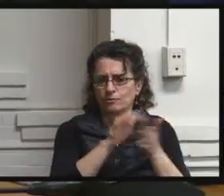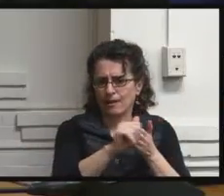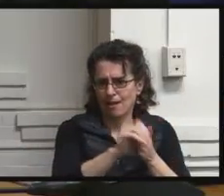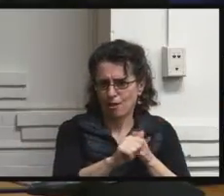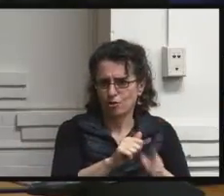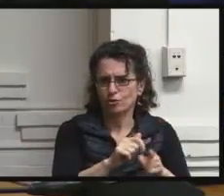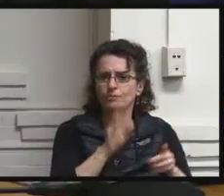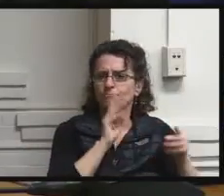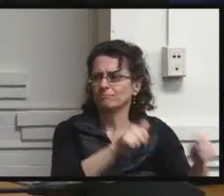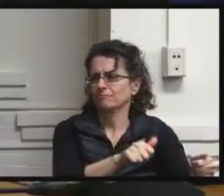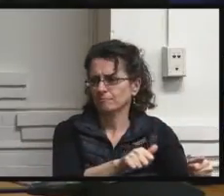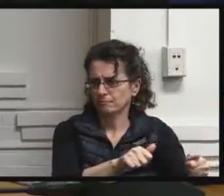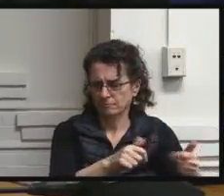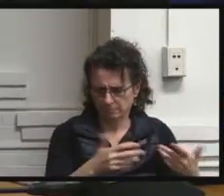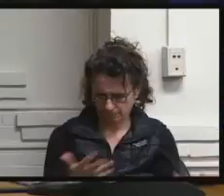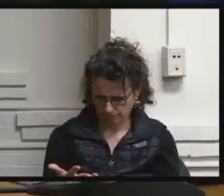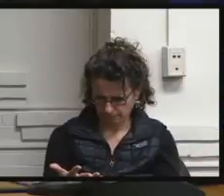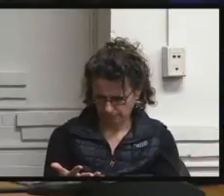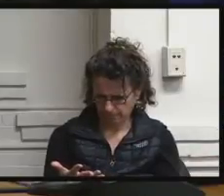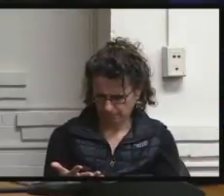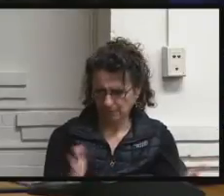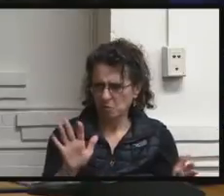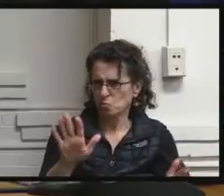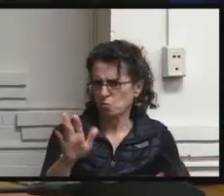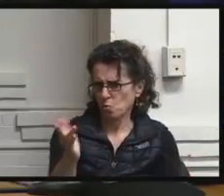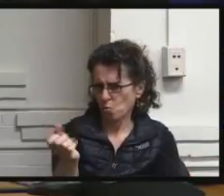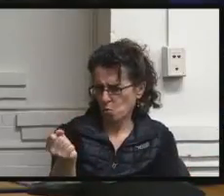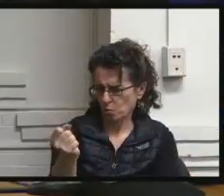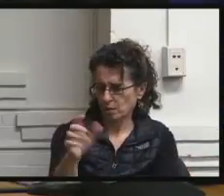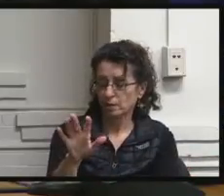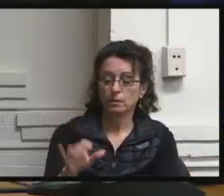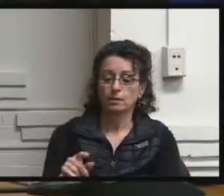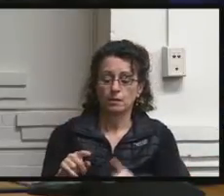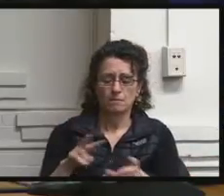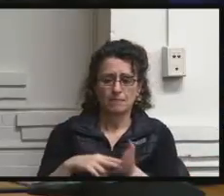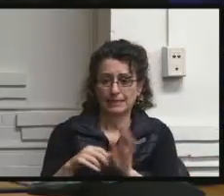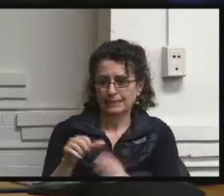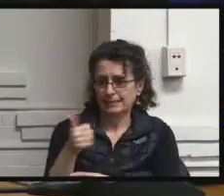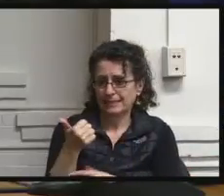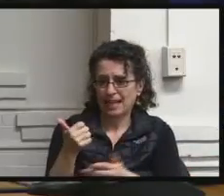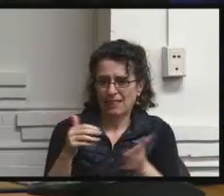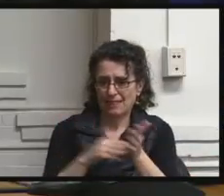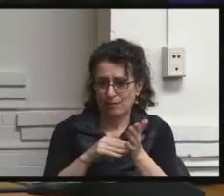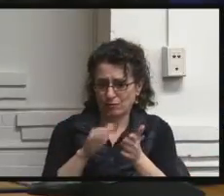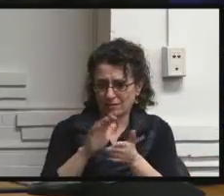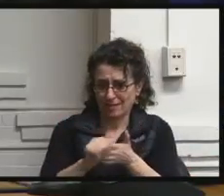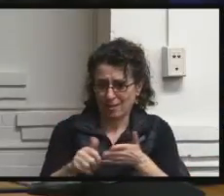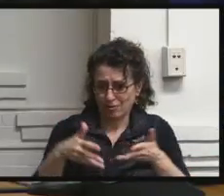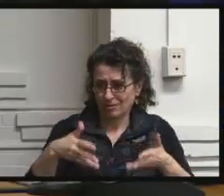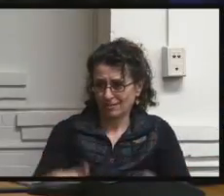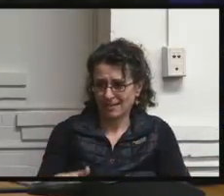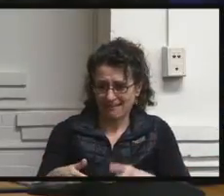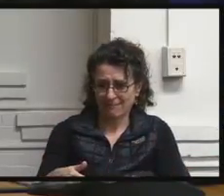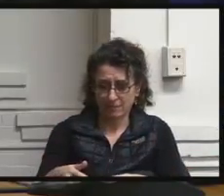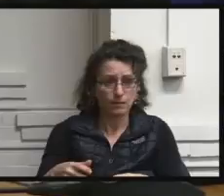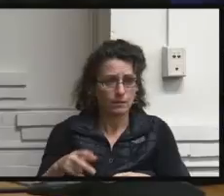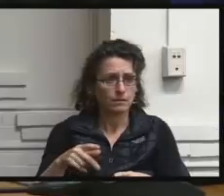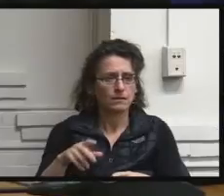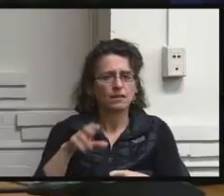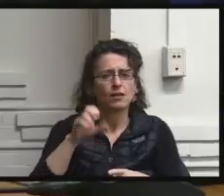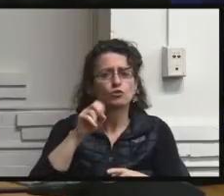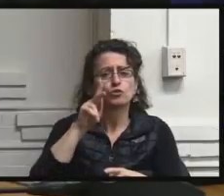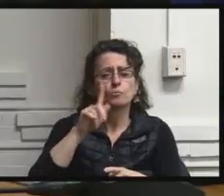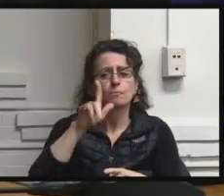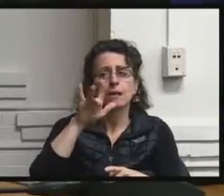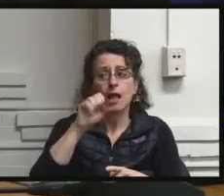Okay. So is that $10,000 shown as a surplus in